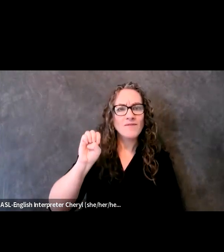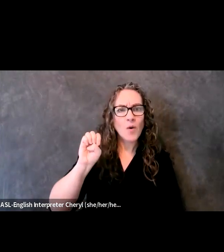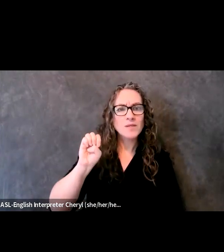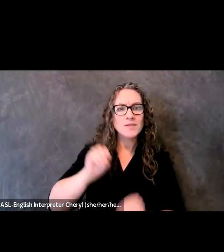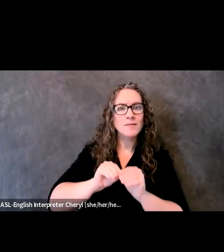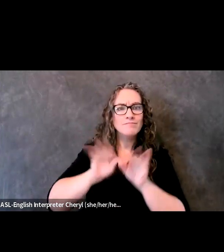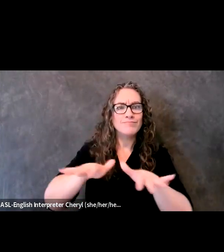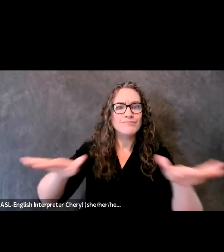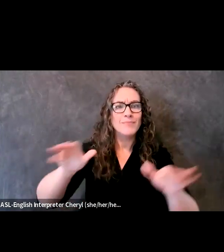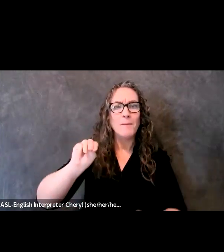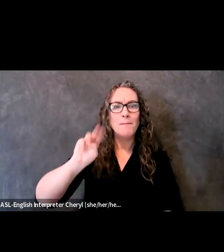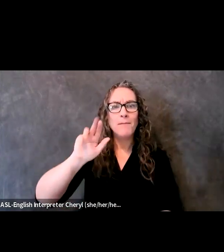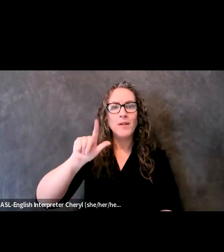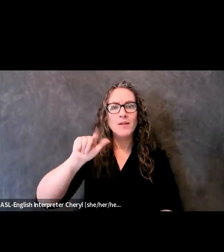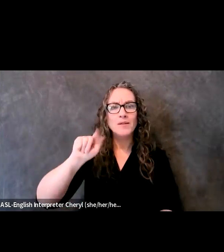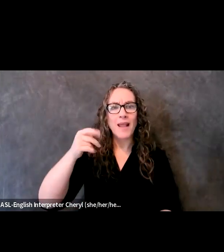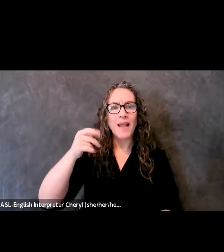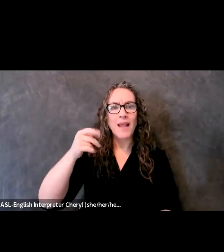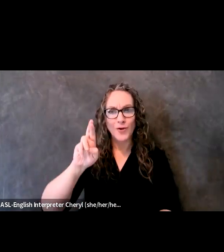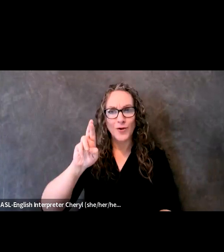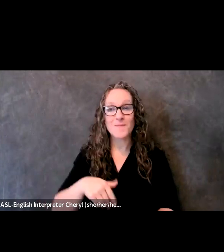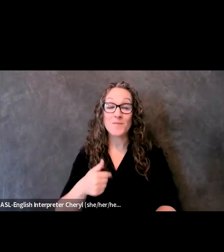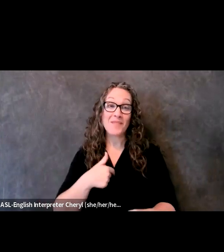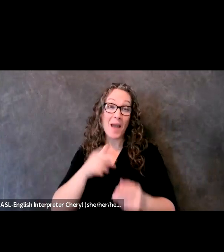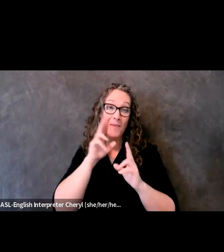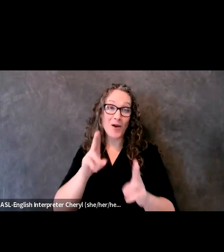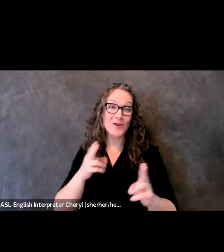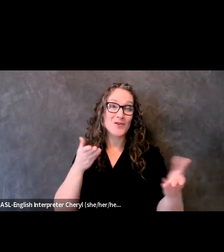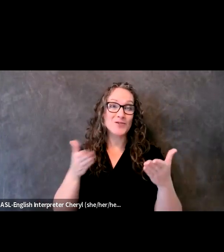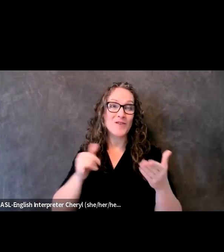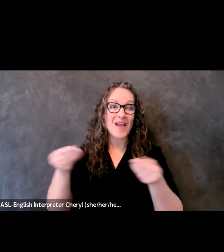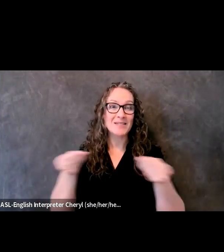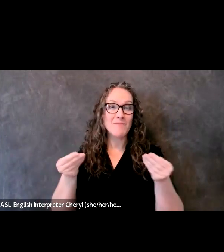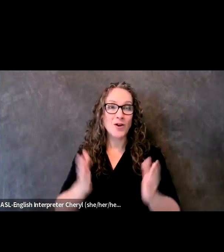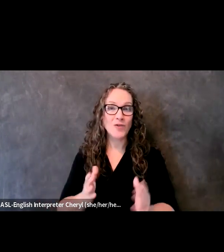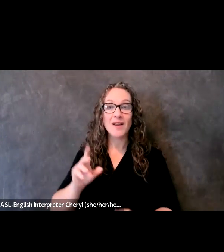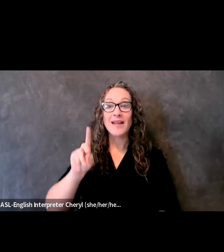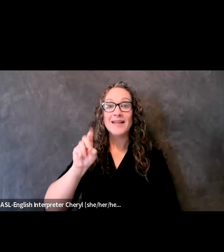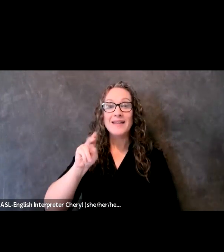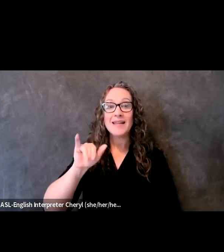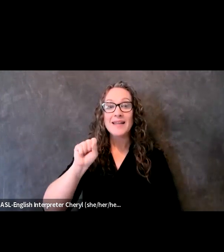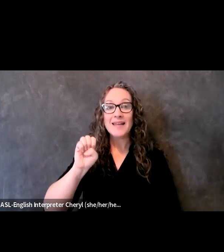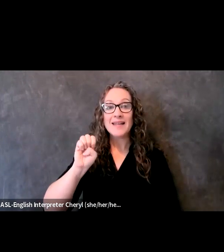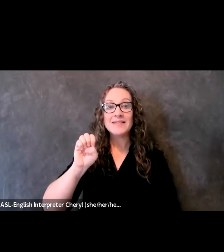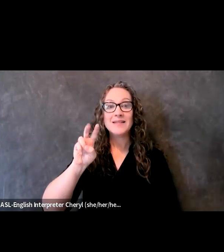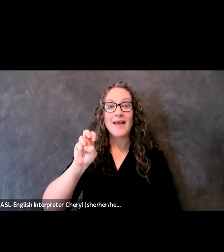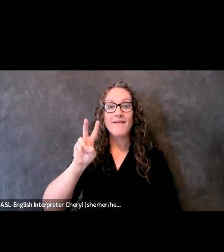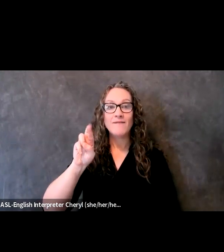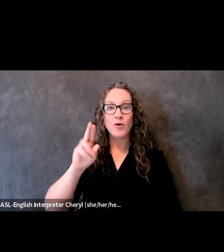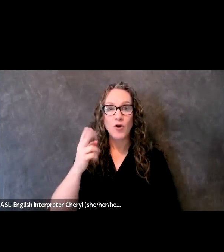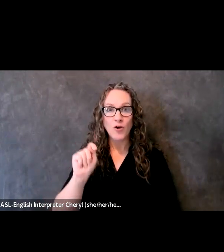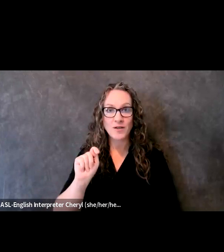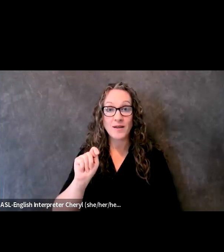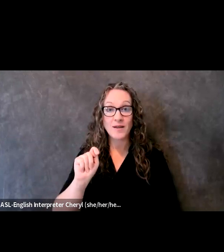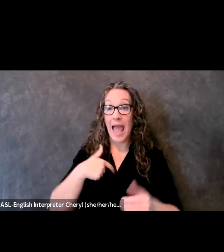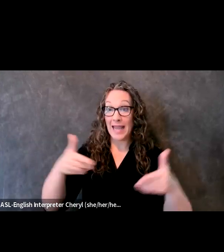no further ado, I have the honor to serve as the moderator, and I welcome Denise Everhart. And Denise, as I introduce